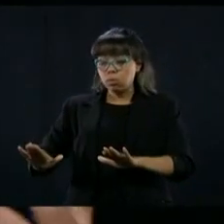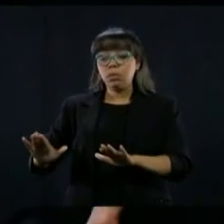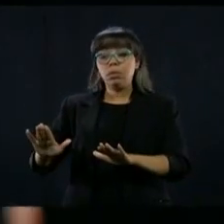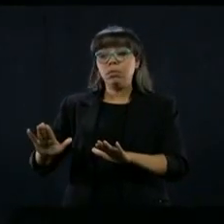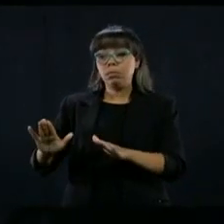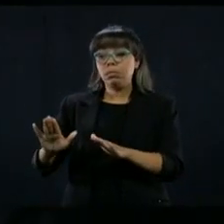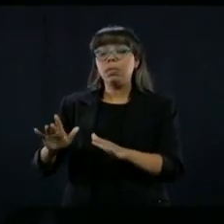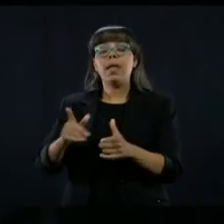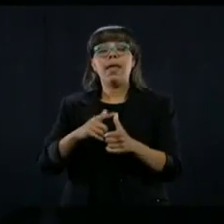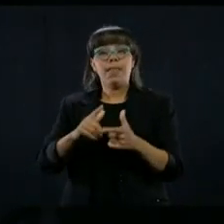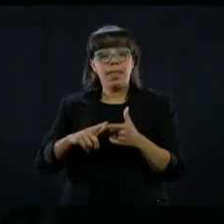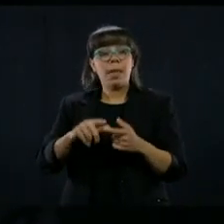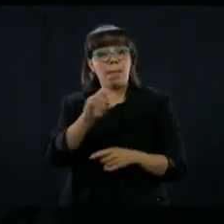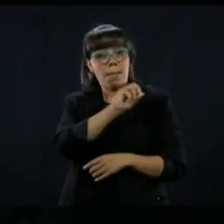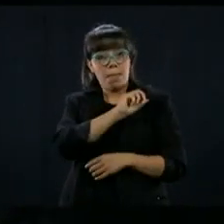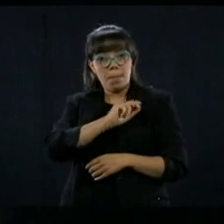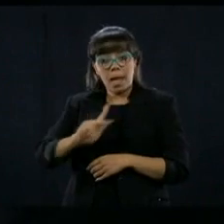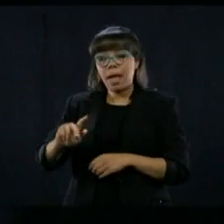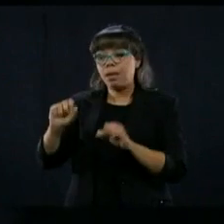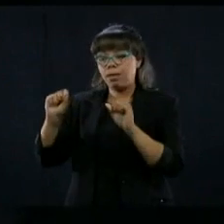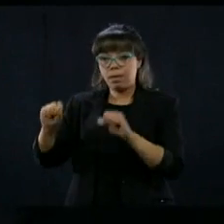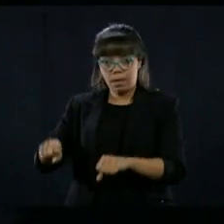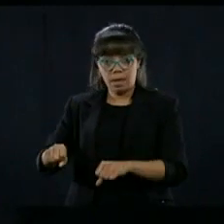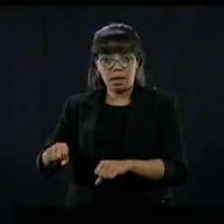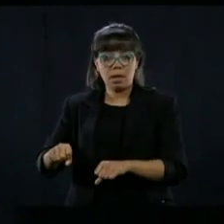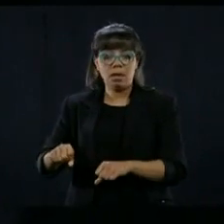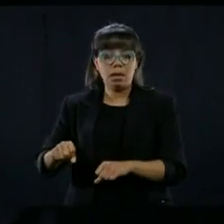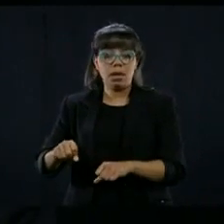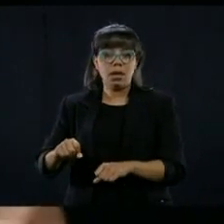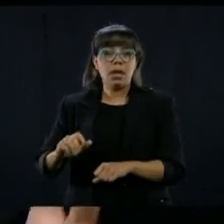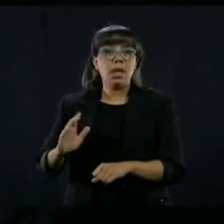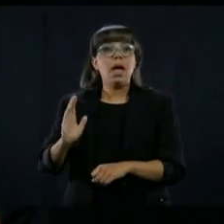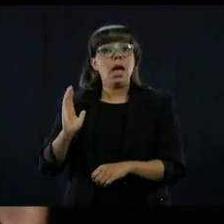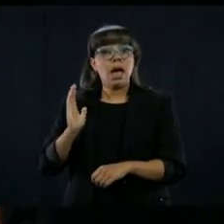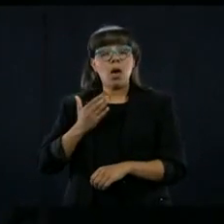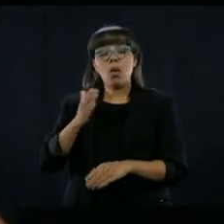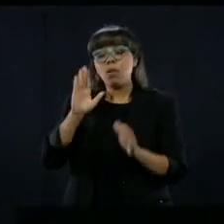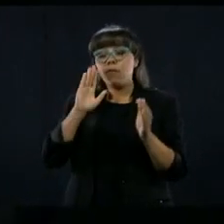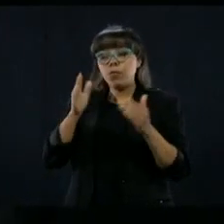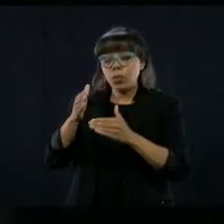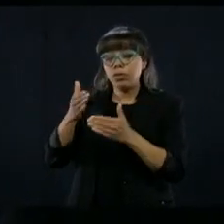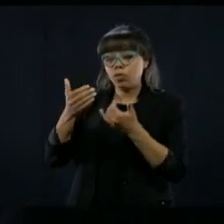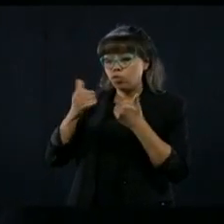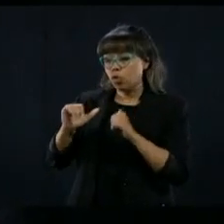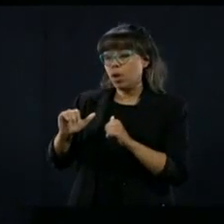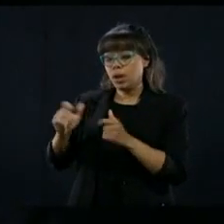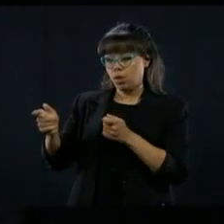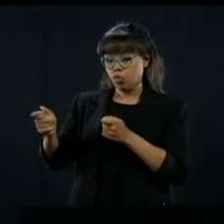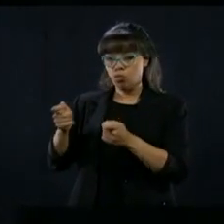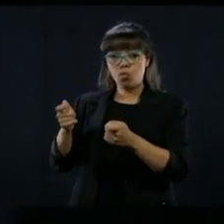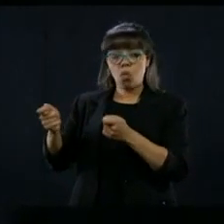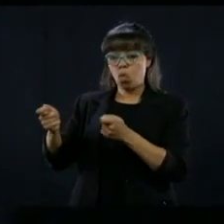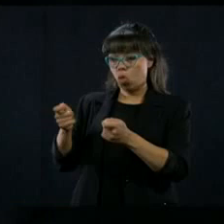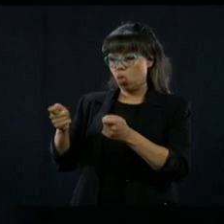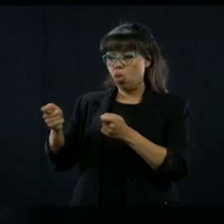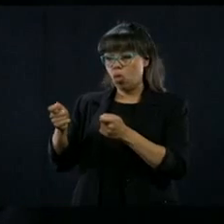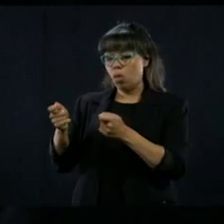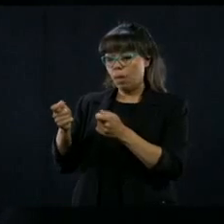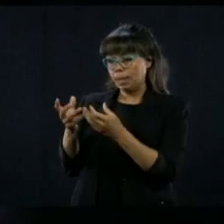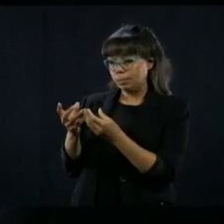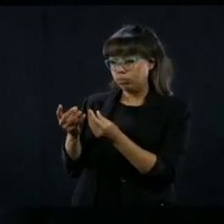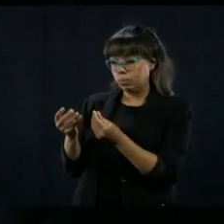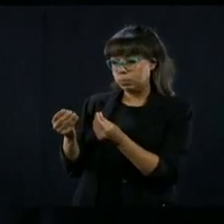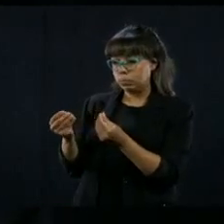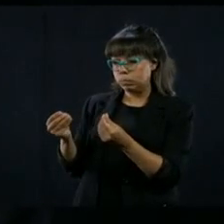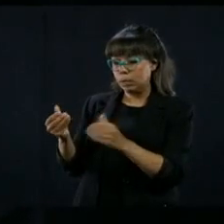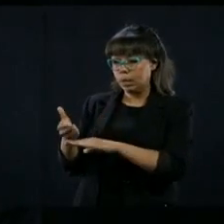putting all the energy to make sure that the situation is under control. And we're confident that in the